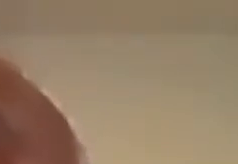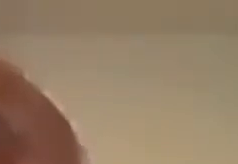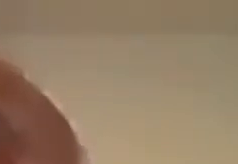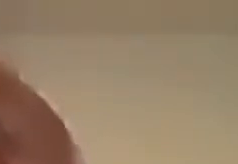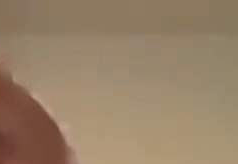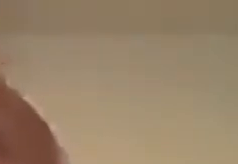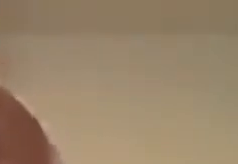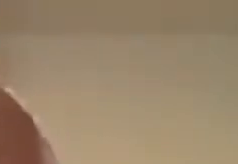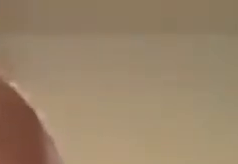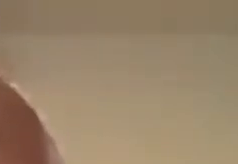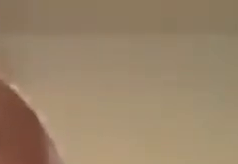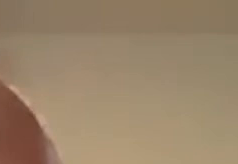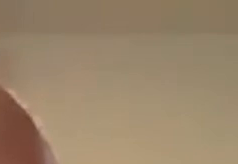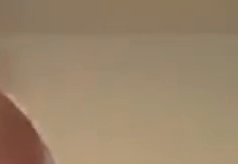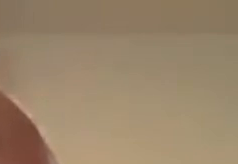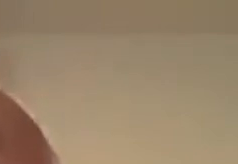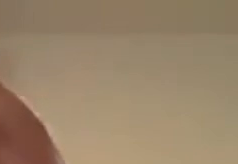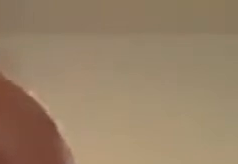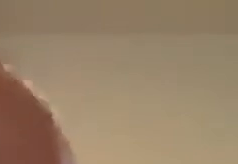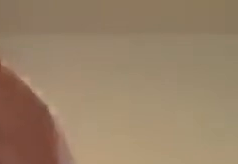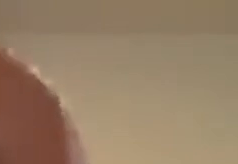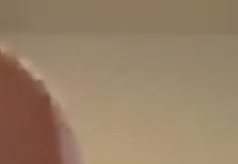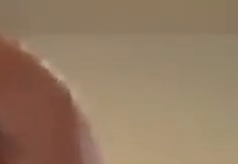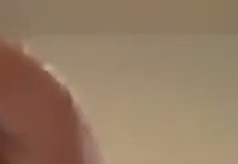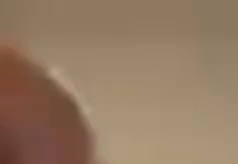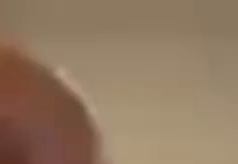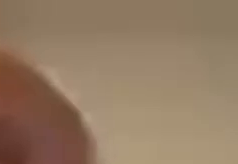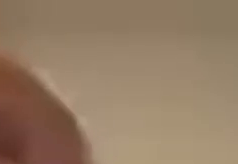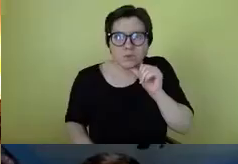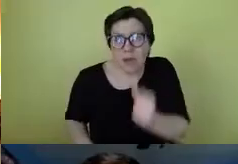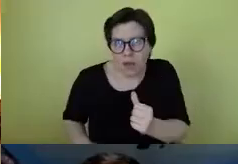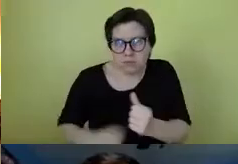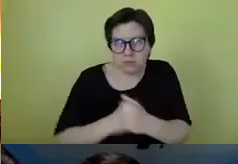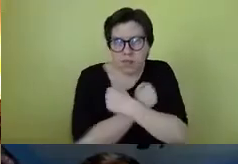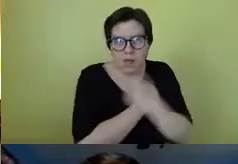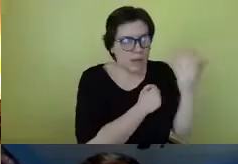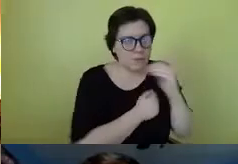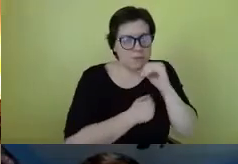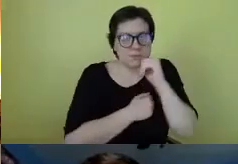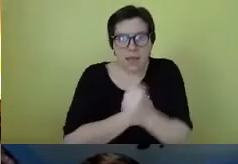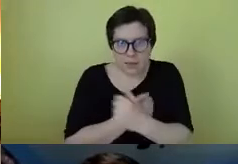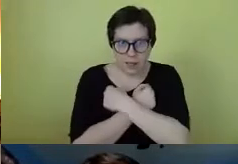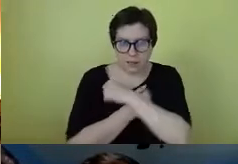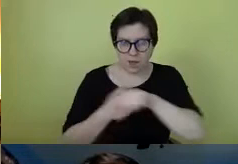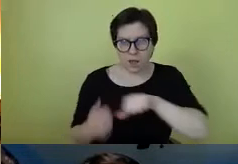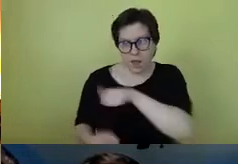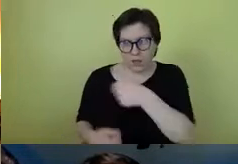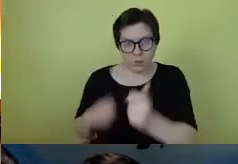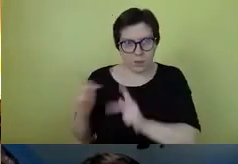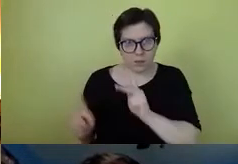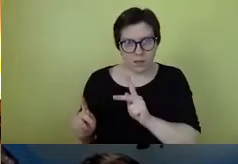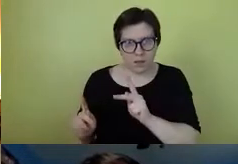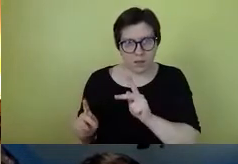freedom includes the freedom not to love Him, not to love others. It is a